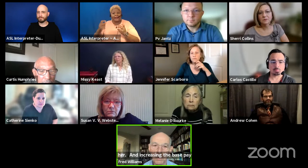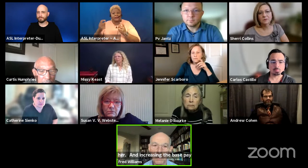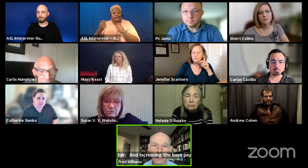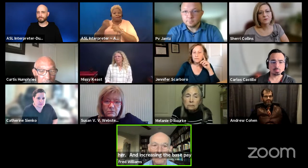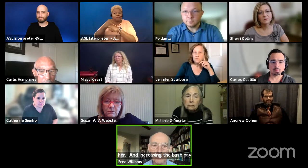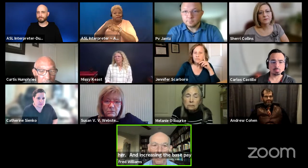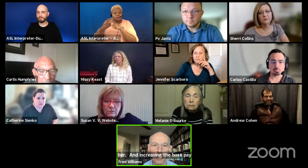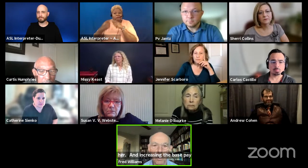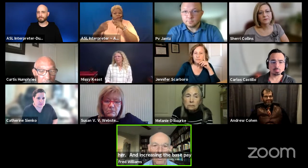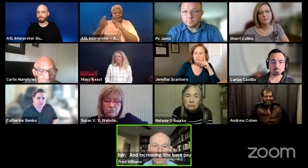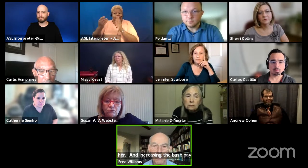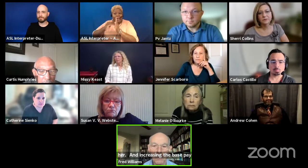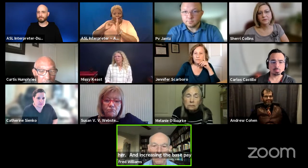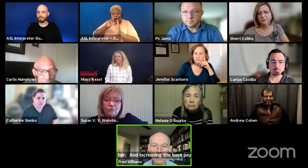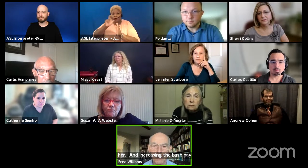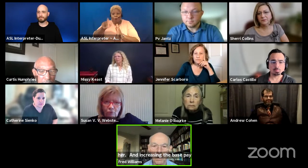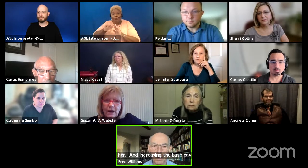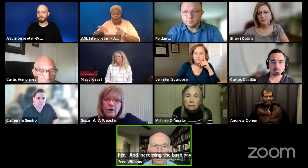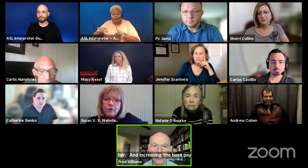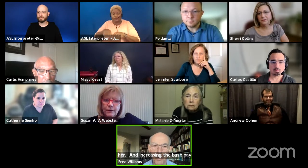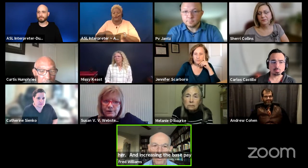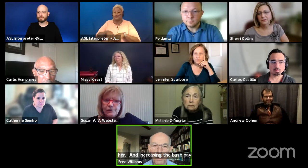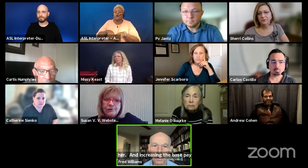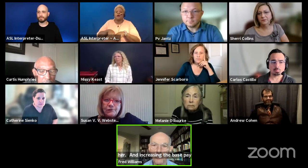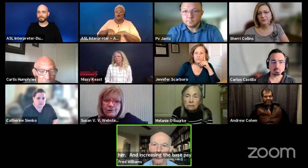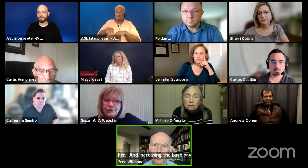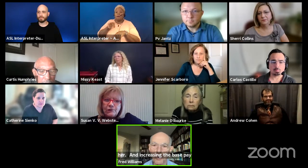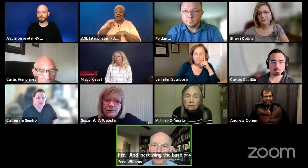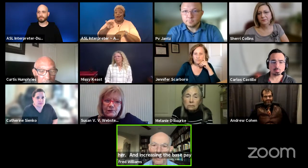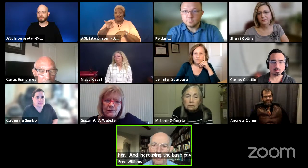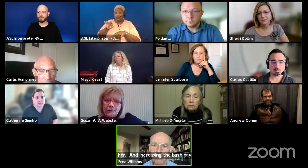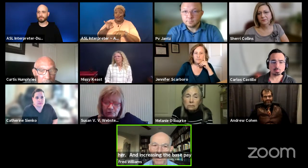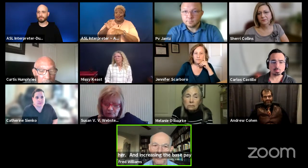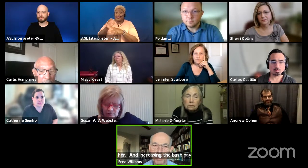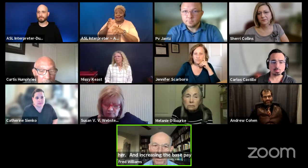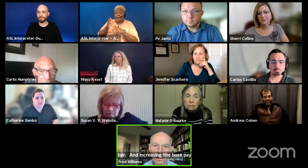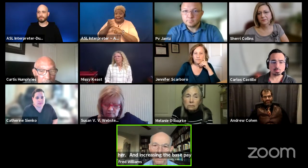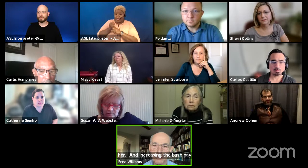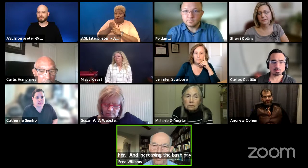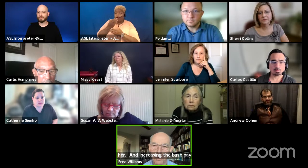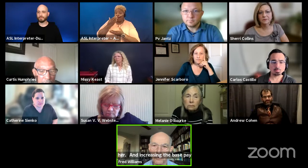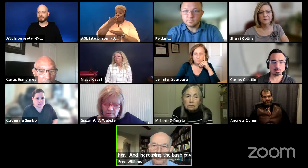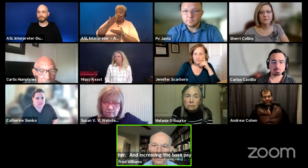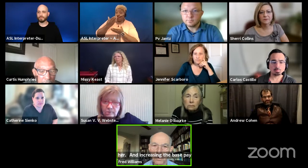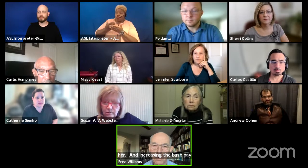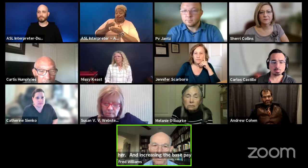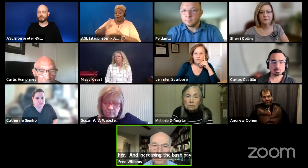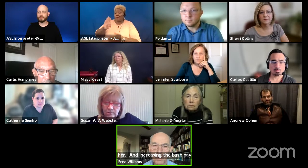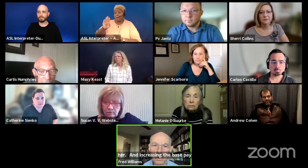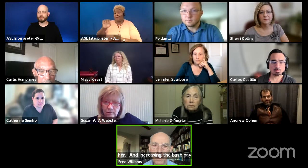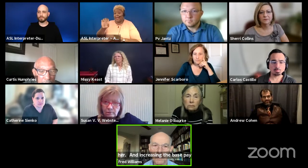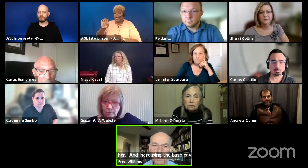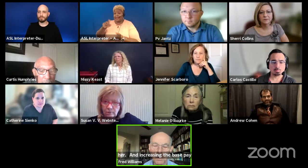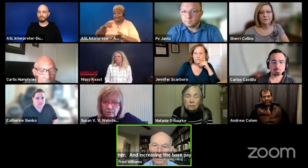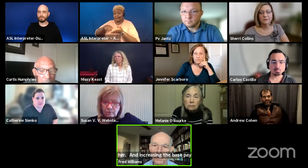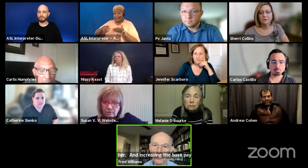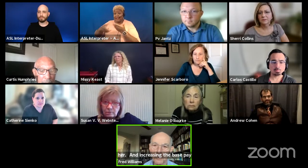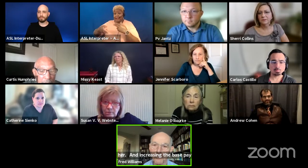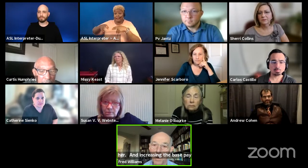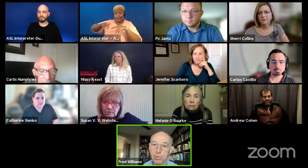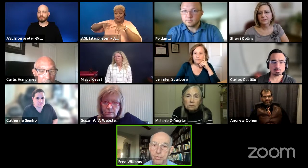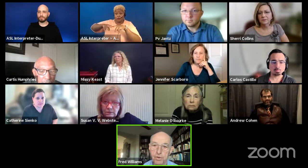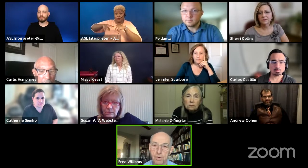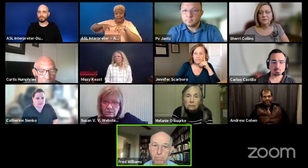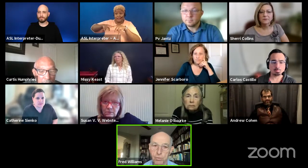again. So if we can give her a good base pay increase and then at